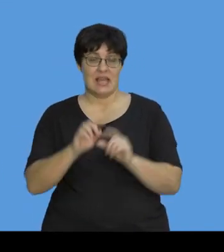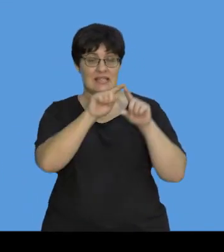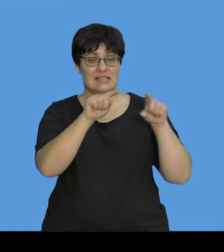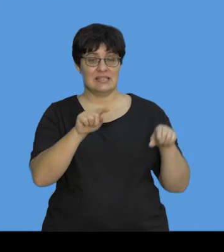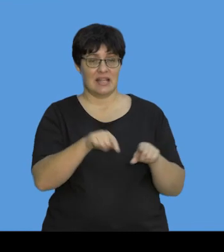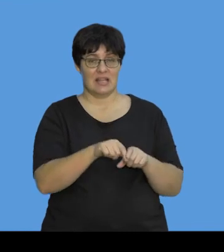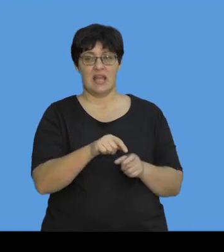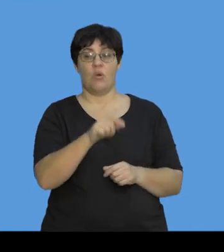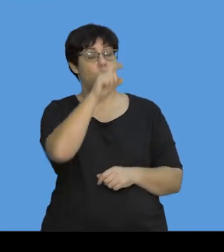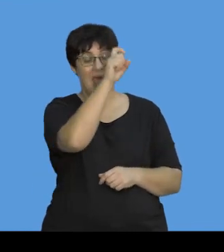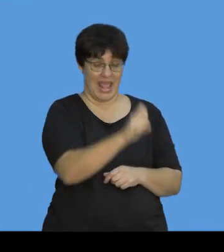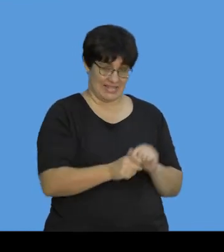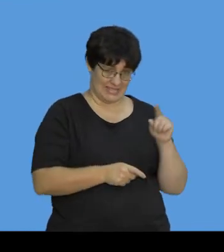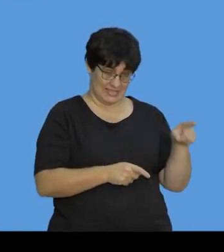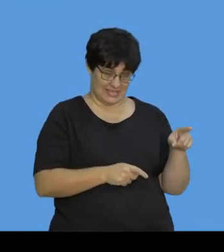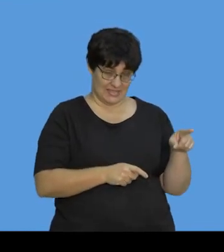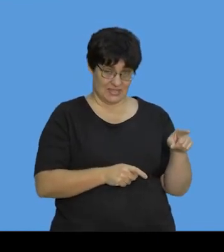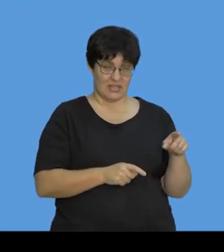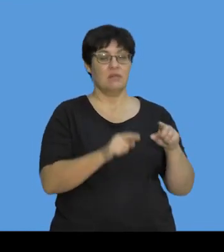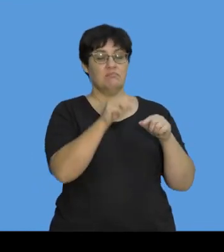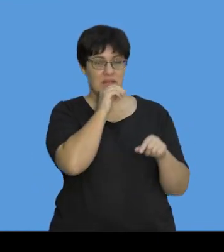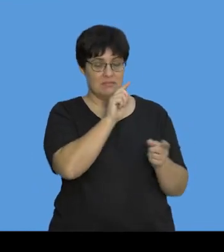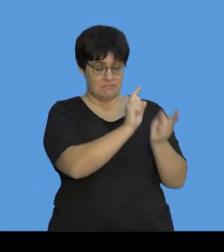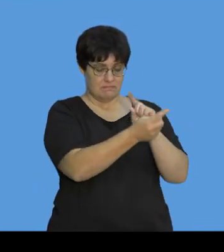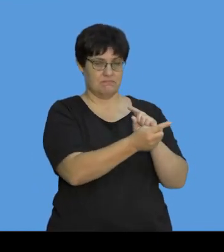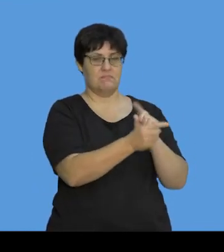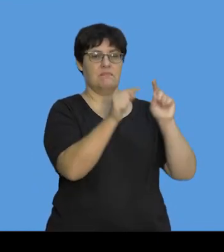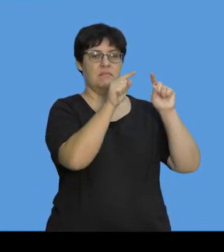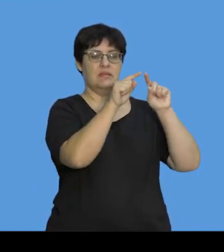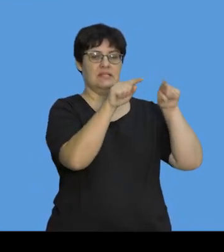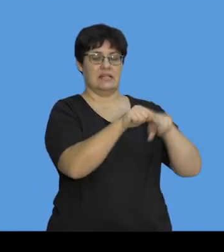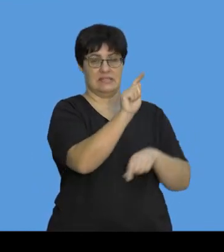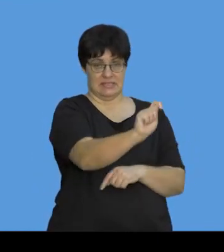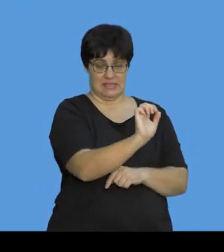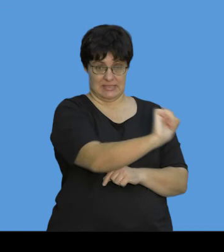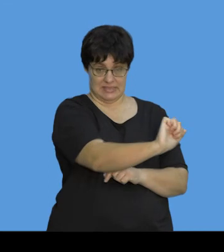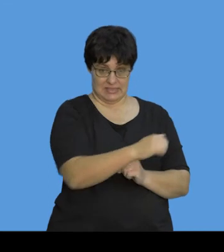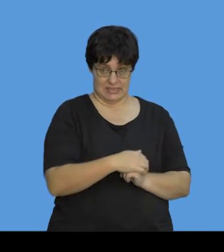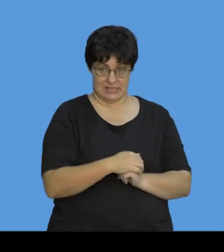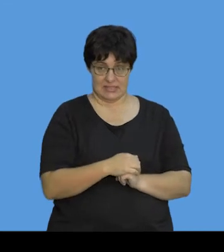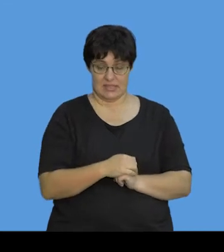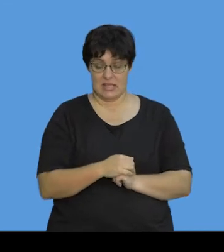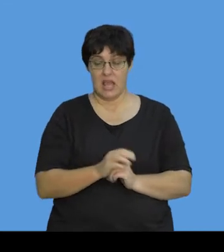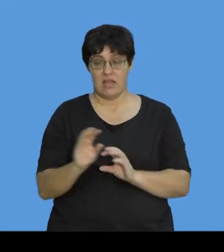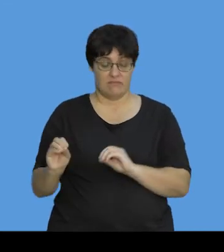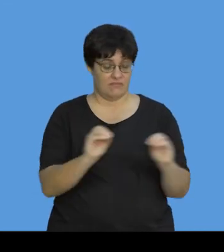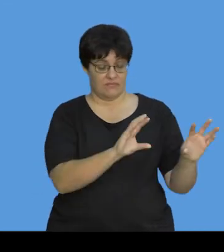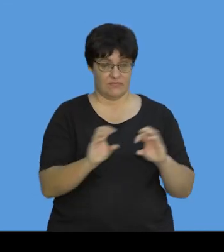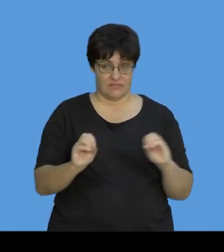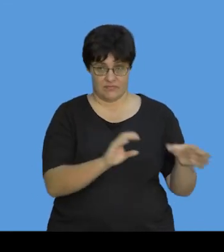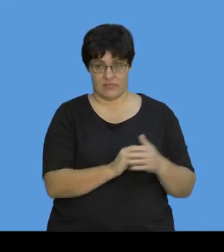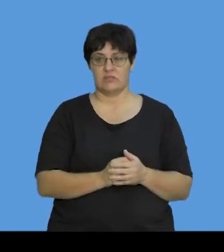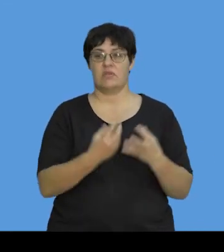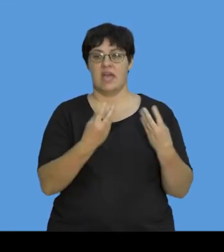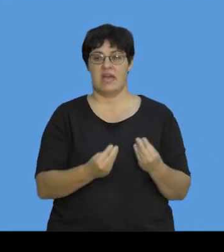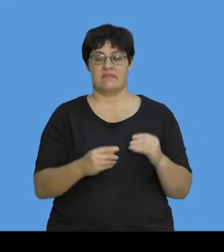x is delta t. So if we substitute it in, we're going to have